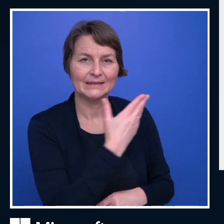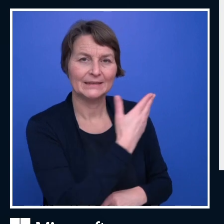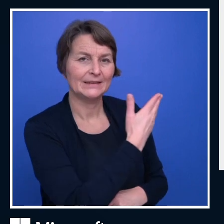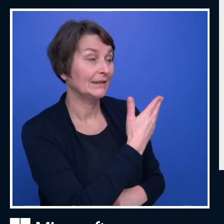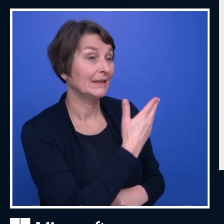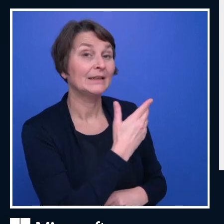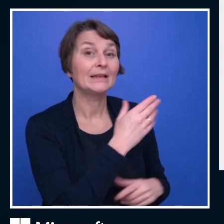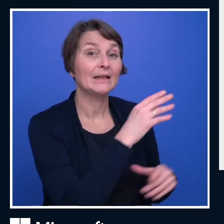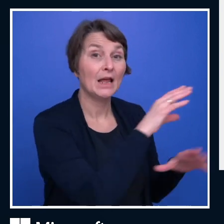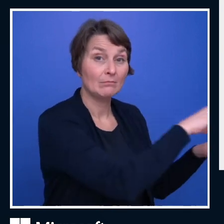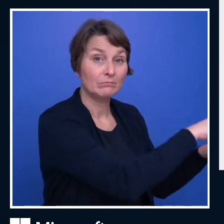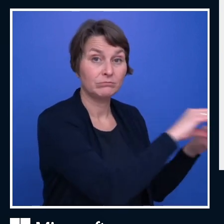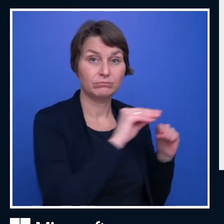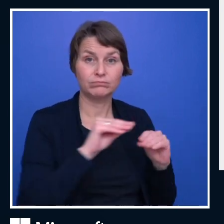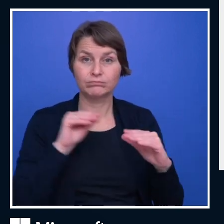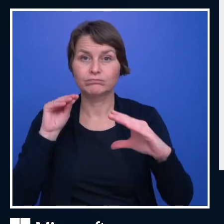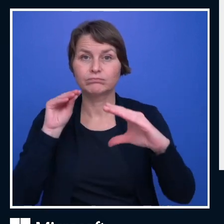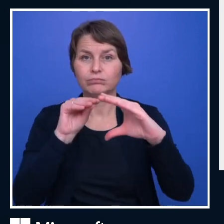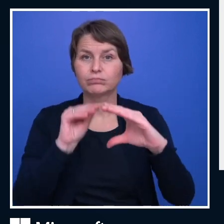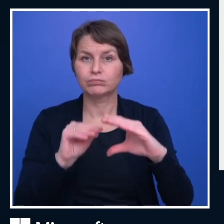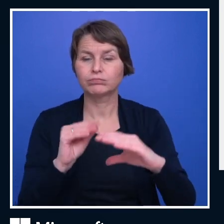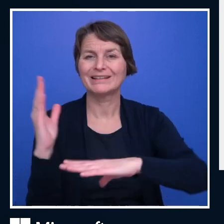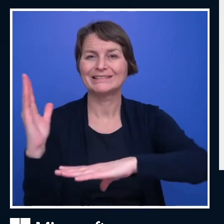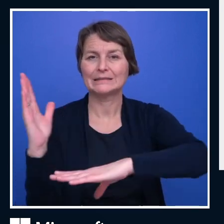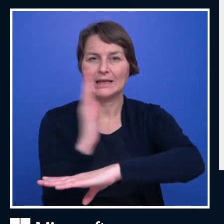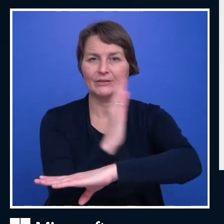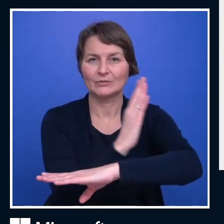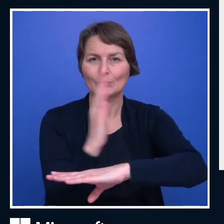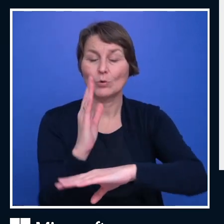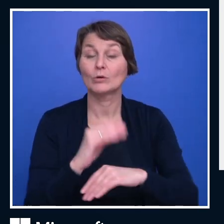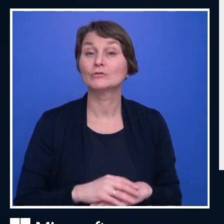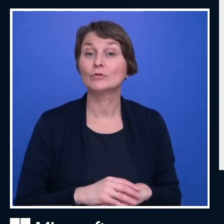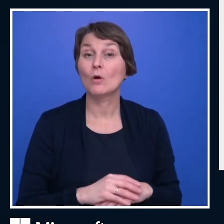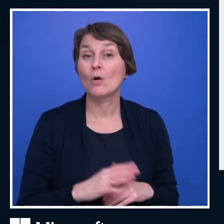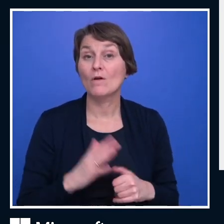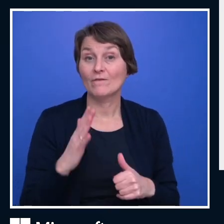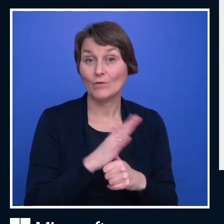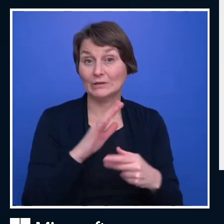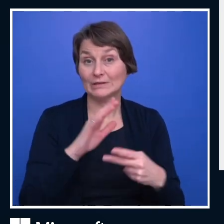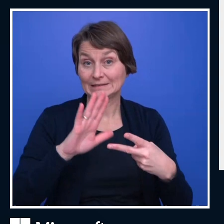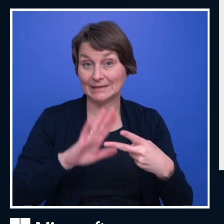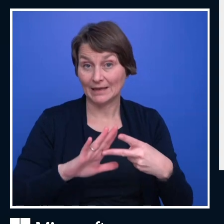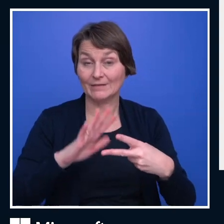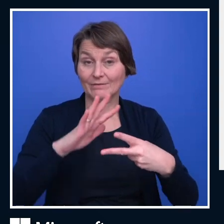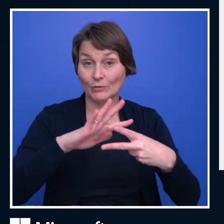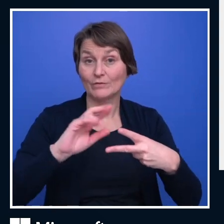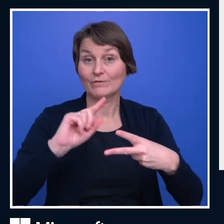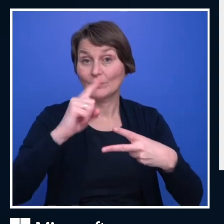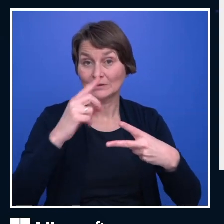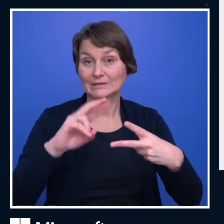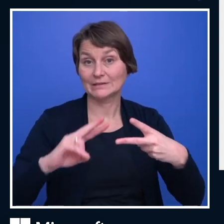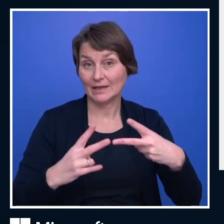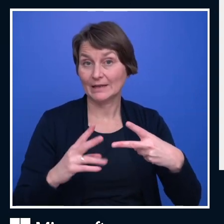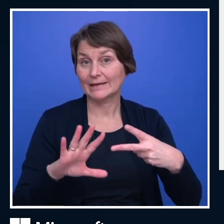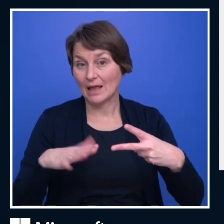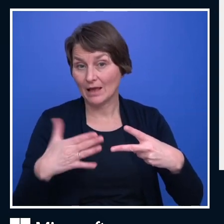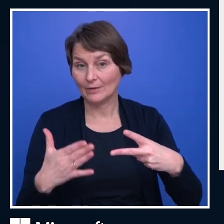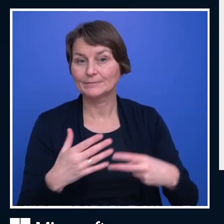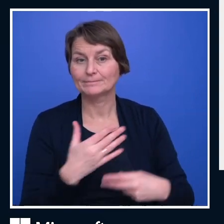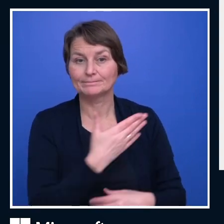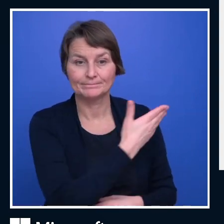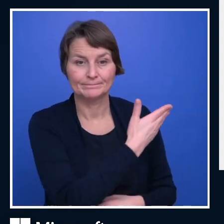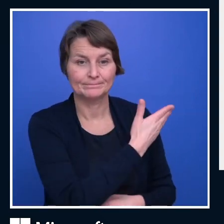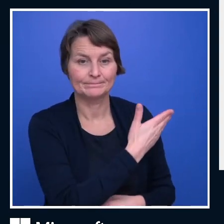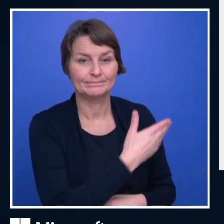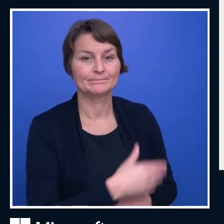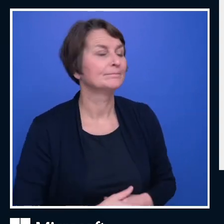again, I have two steps. Let's see what those two steps are. They're again same. The sensitive feature, let's select 6. We are doing